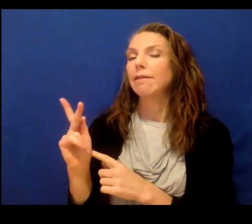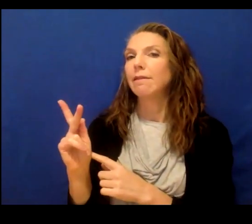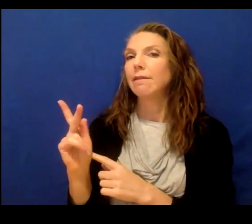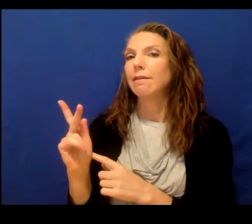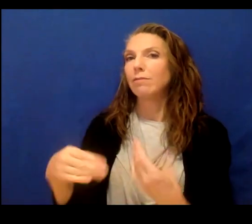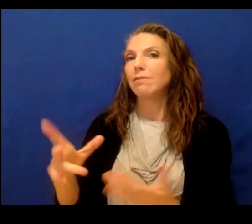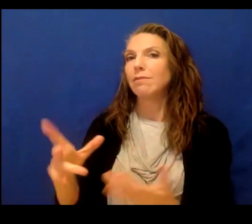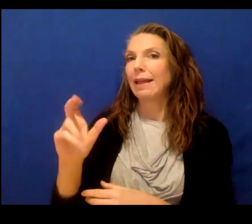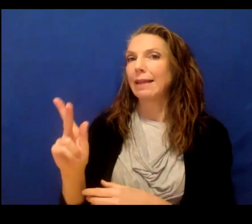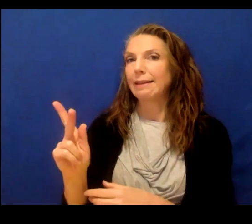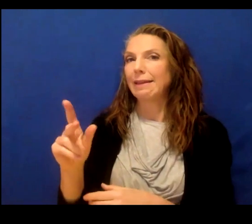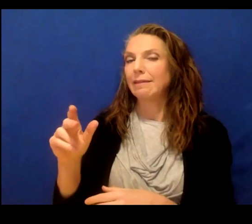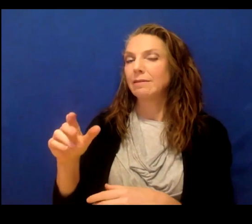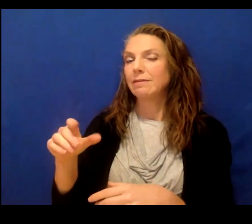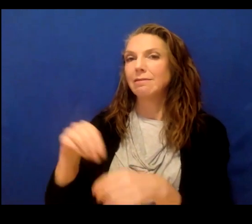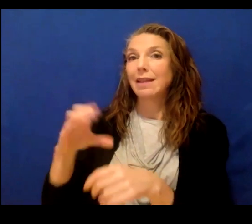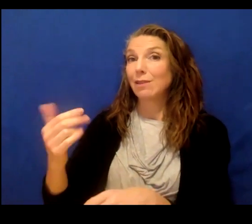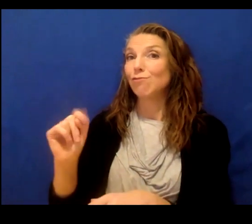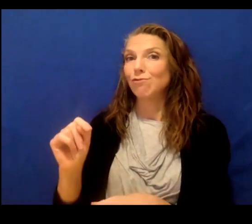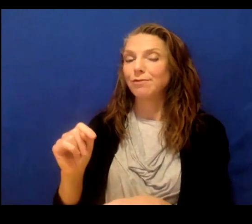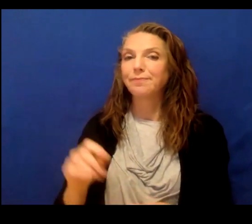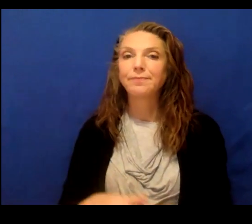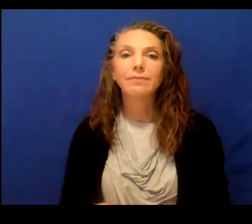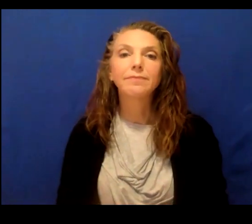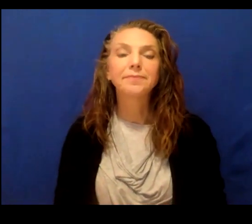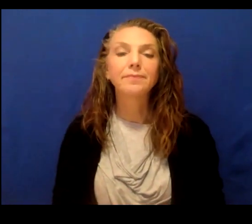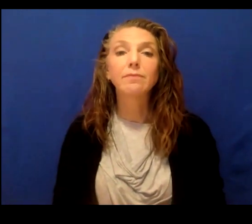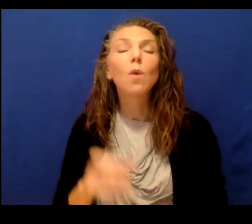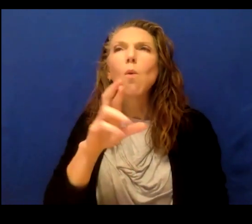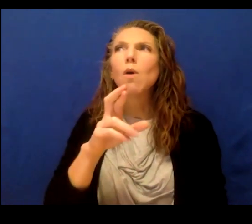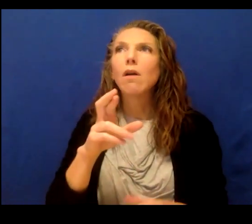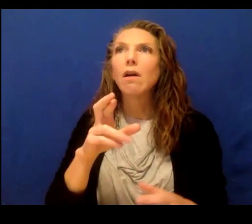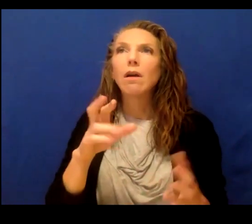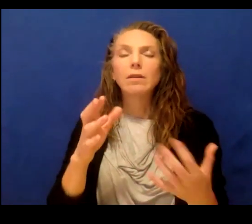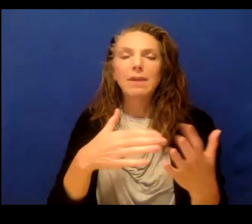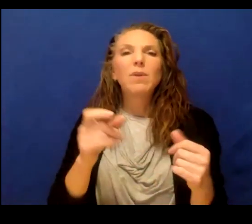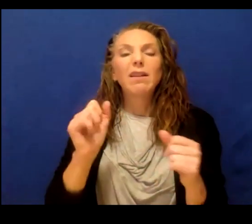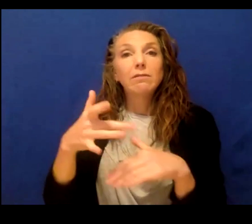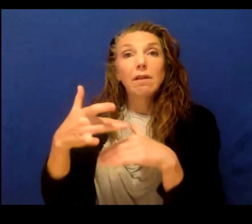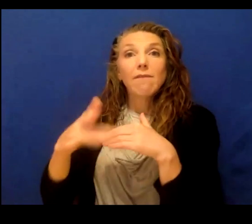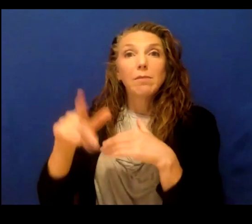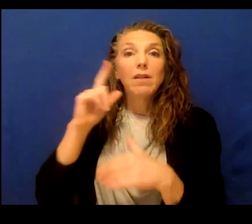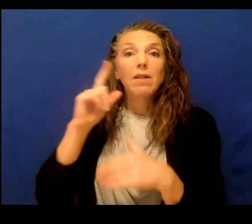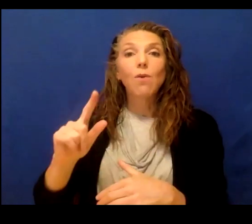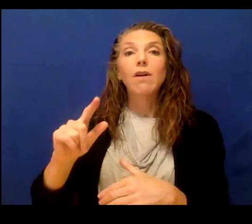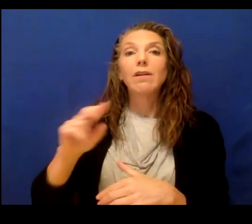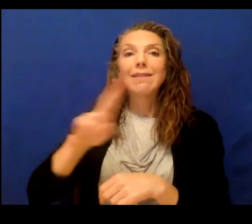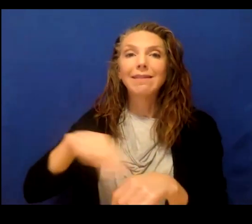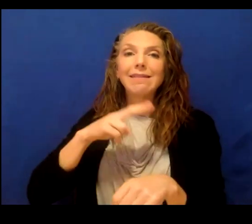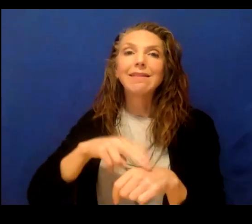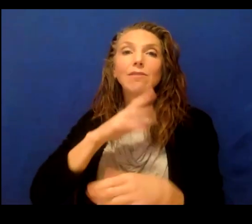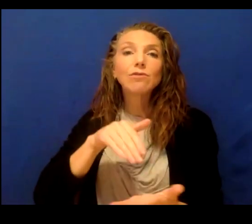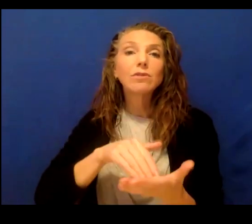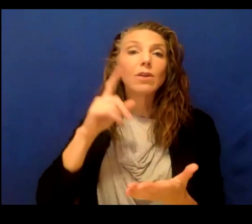available for you in the chat during this presentation, or I can link them, are available through the National Center for Pyramid Model Innovations and